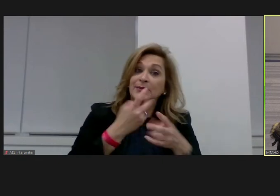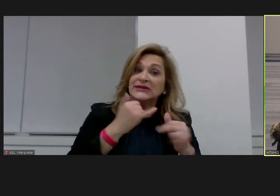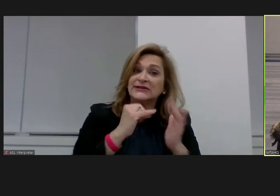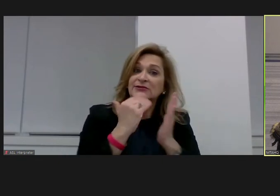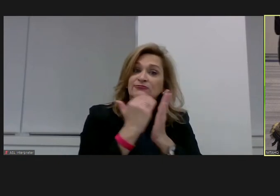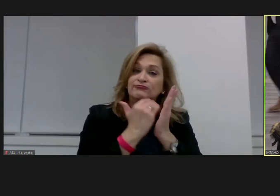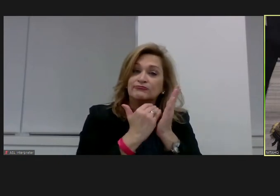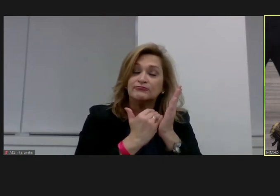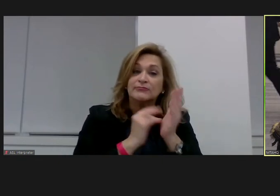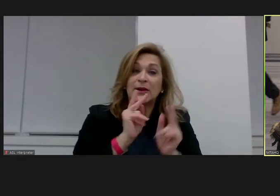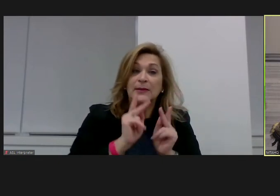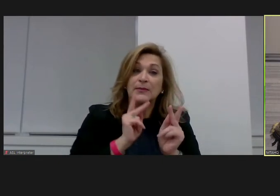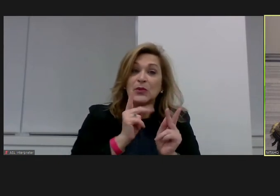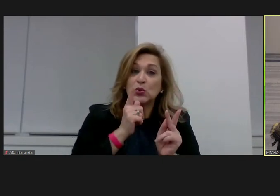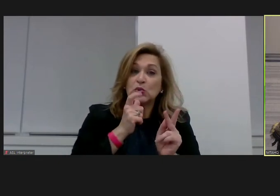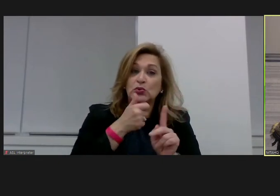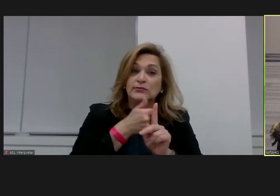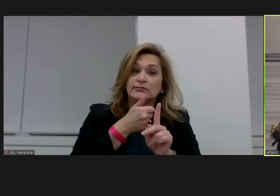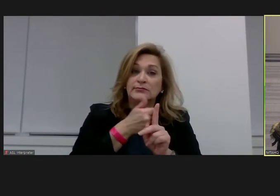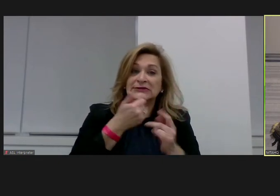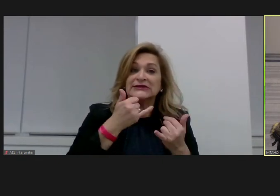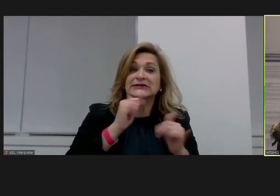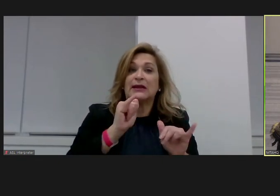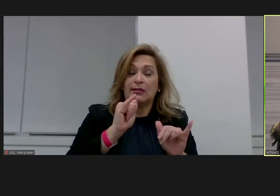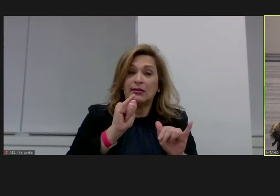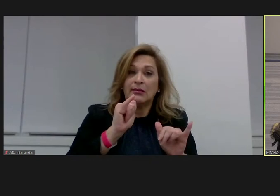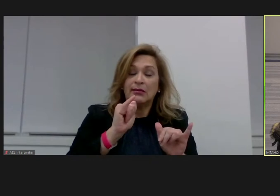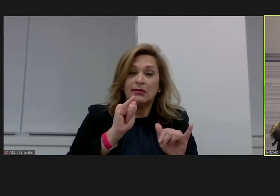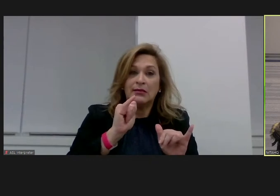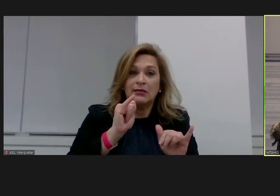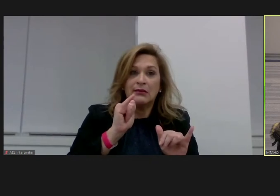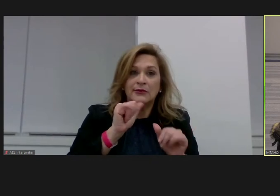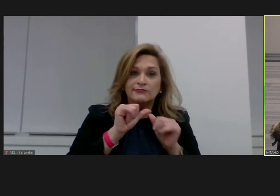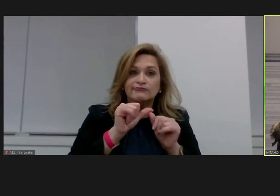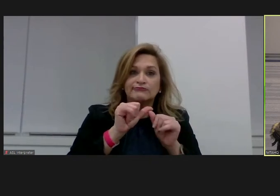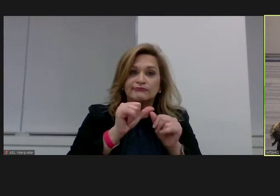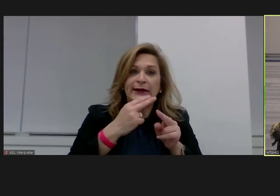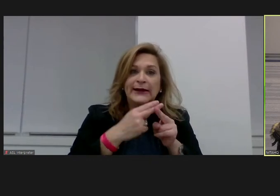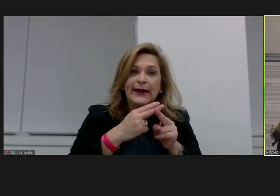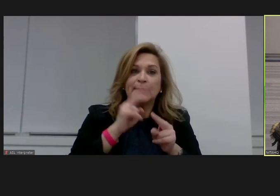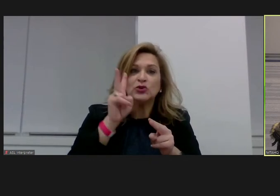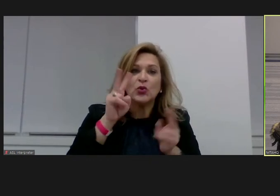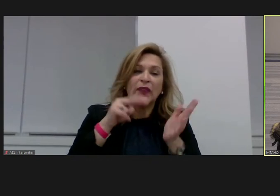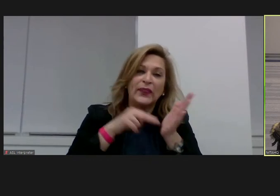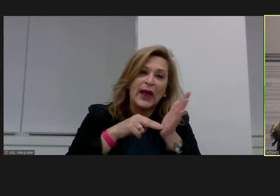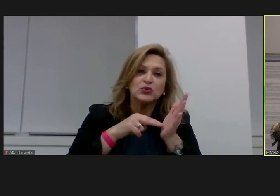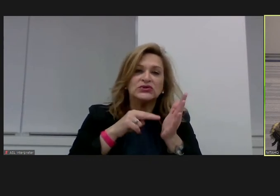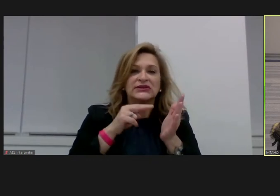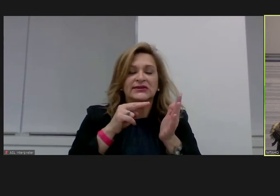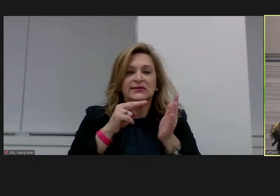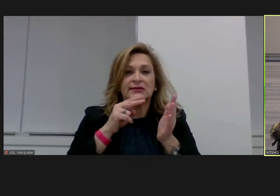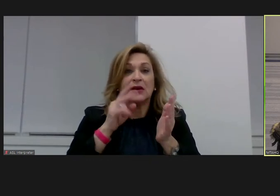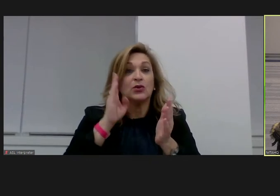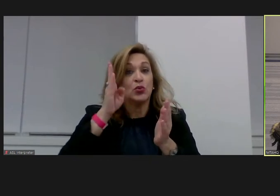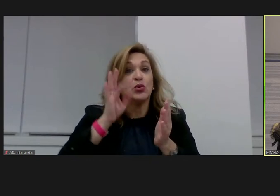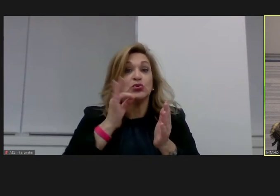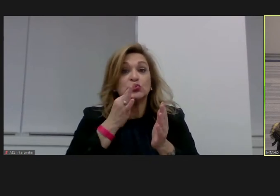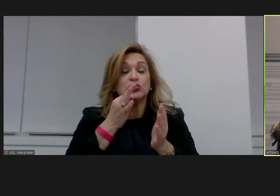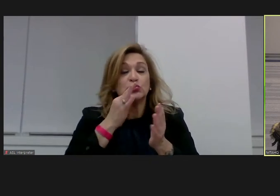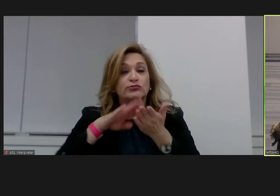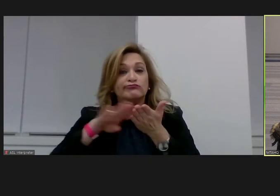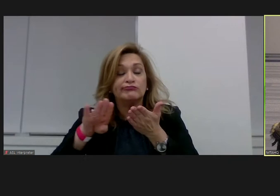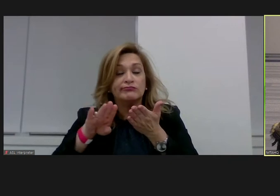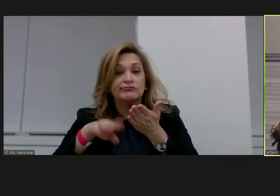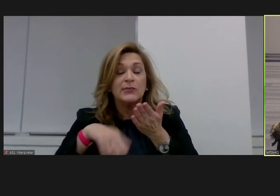2,000 soon-to-be obsolete transit booth clerks at a cost of $100 million a